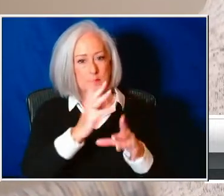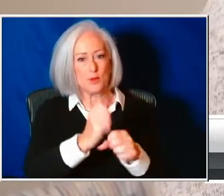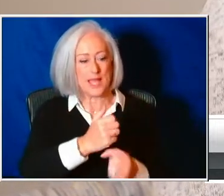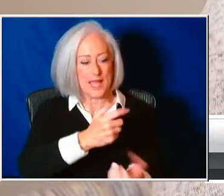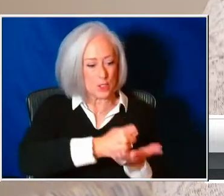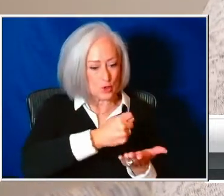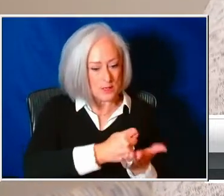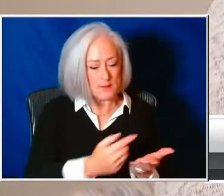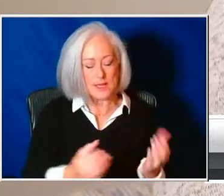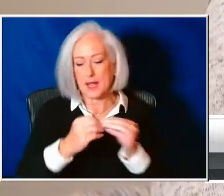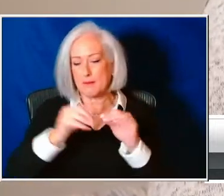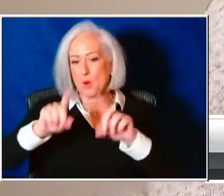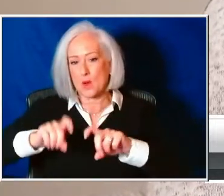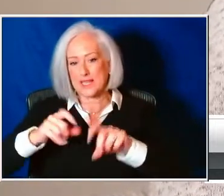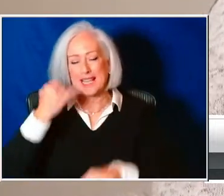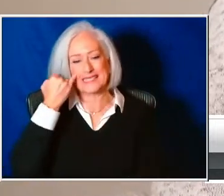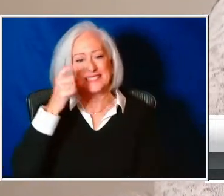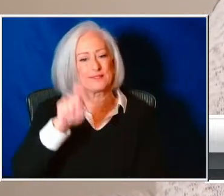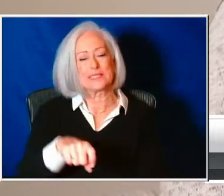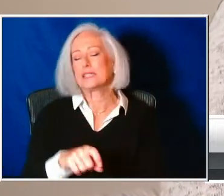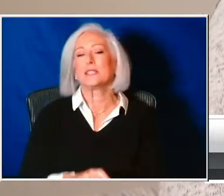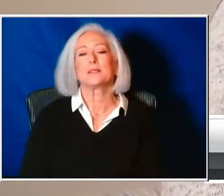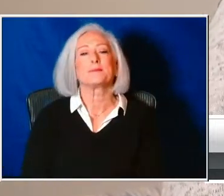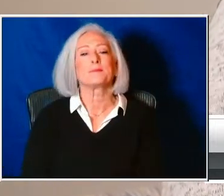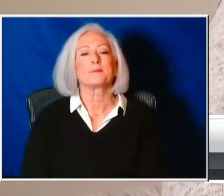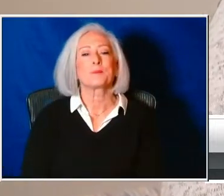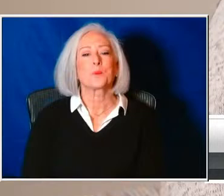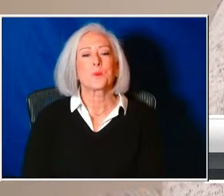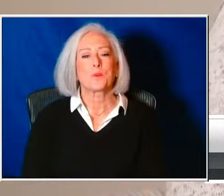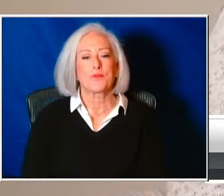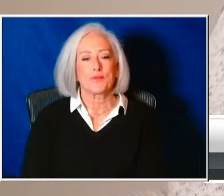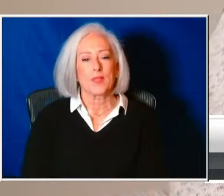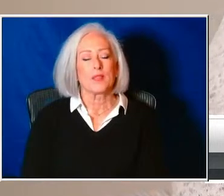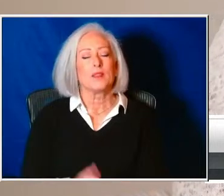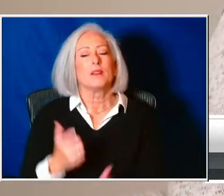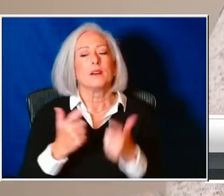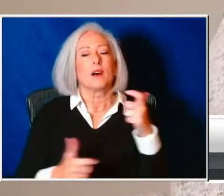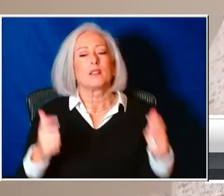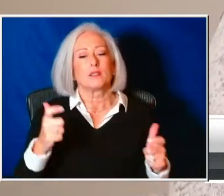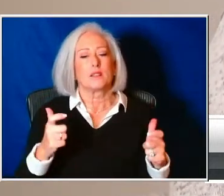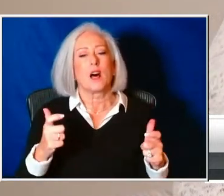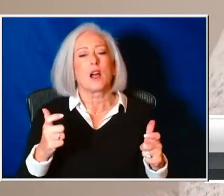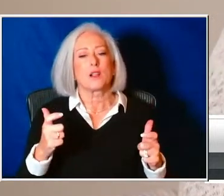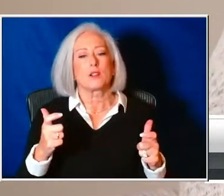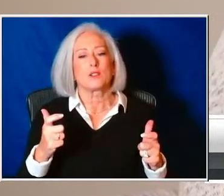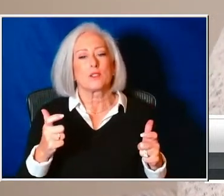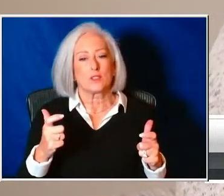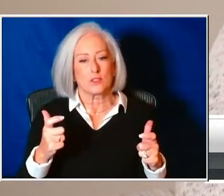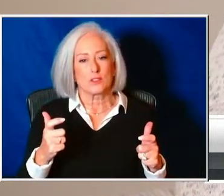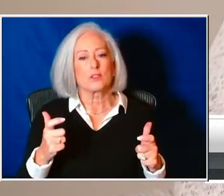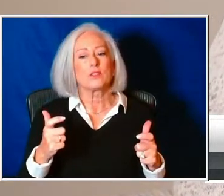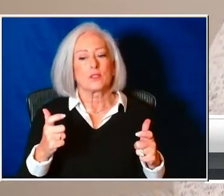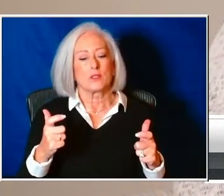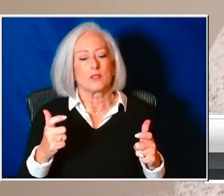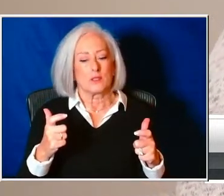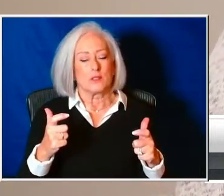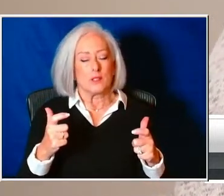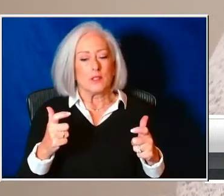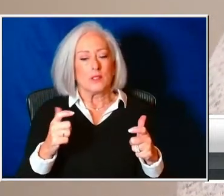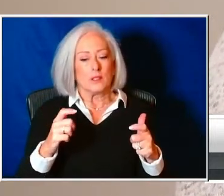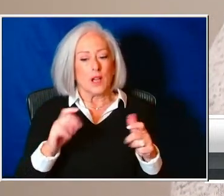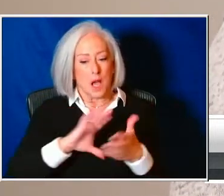testing they need, but also that a large percentage of cardiovascular disease is preventable. And so I